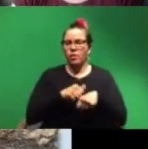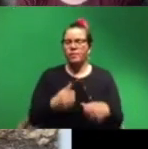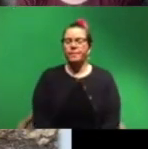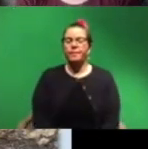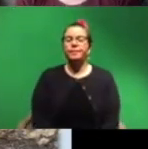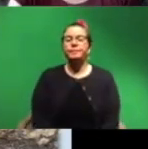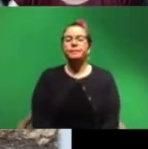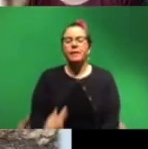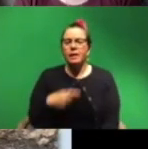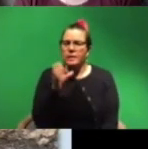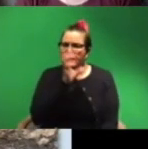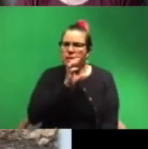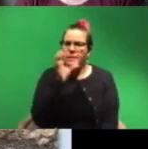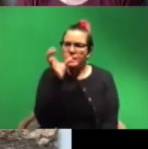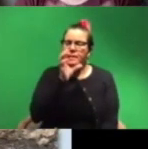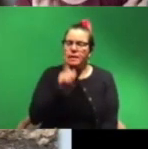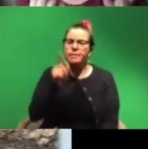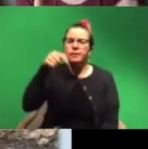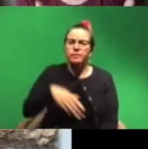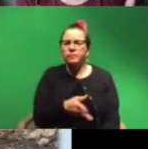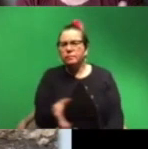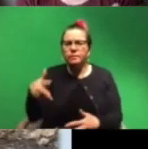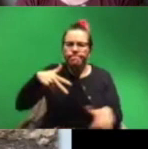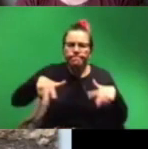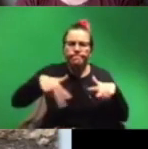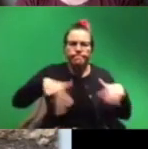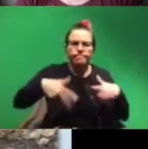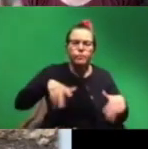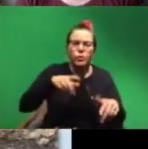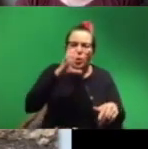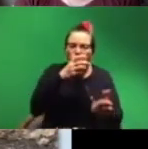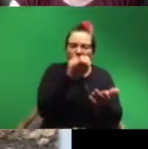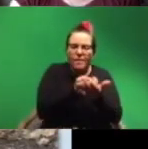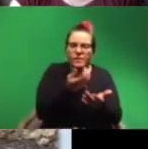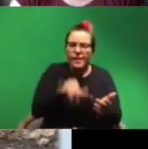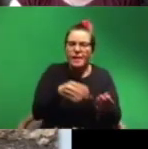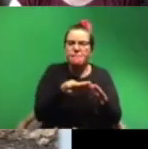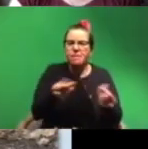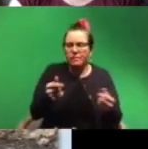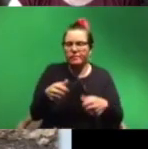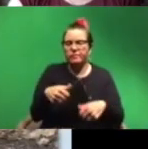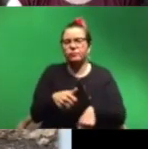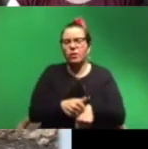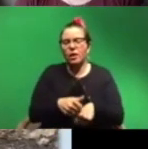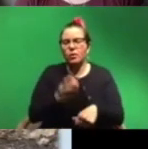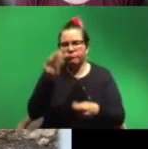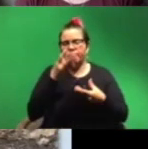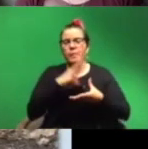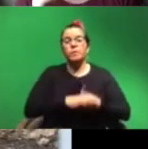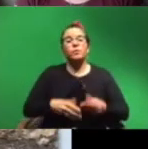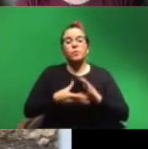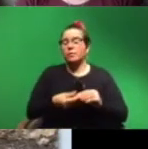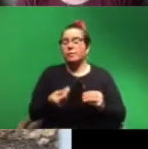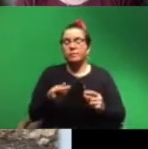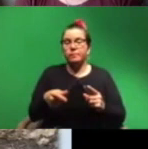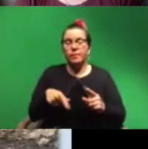was hunting for. I was up and down these river creeks trying to find evidence of this melting that could help me tell the story. Another